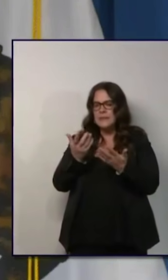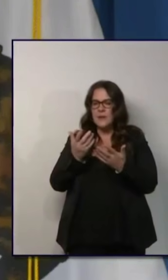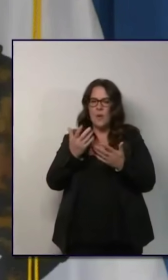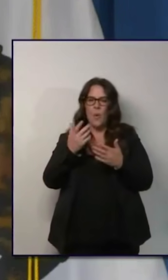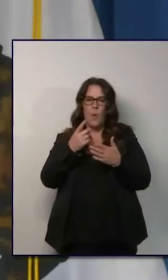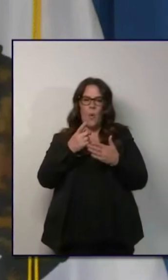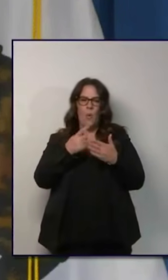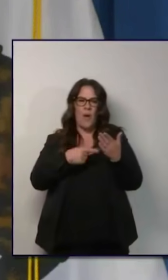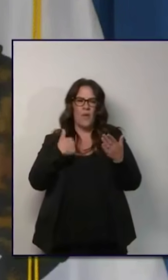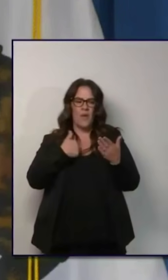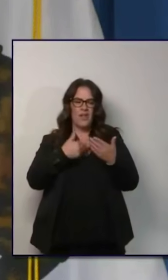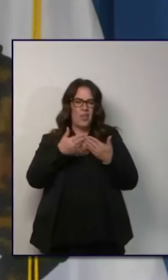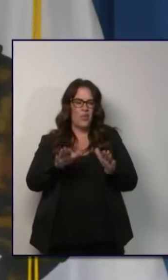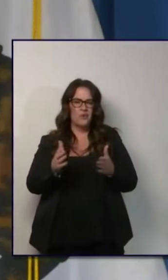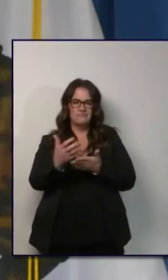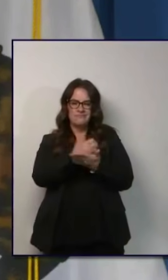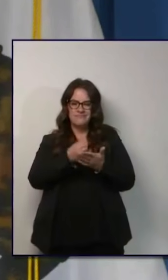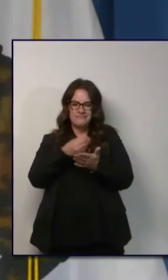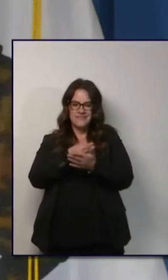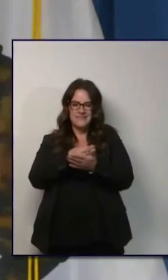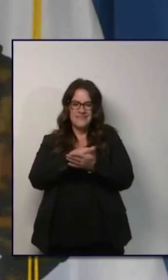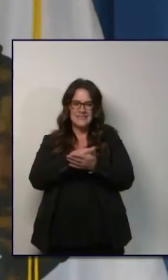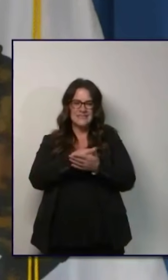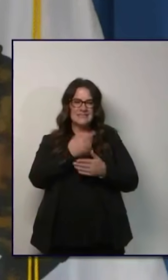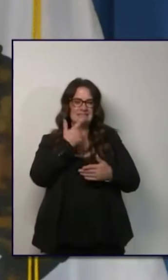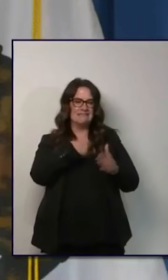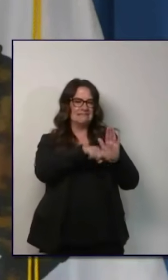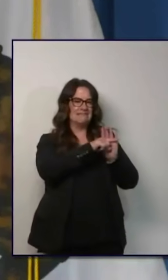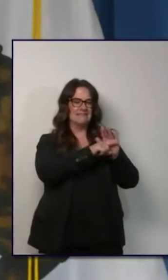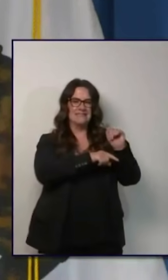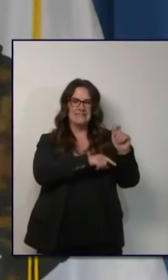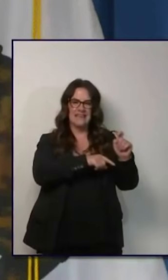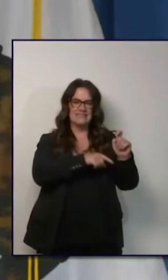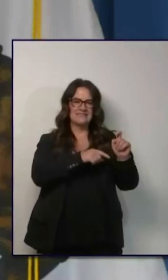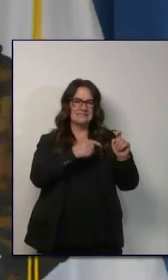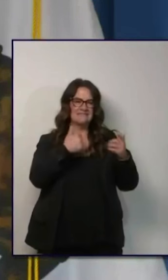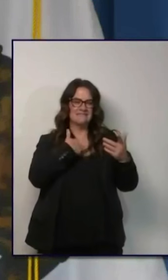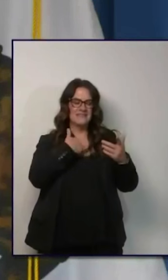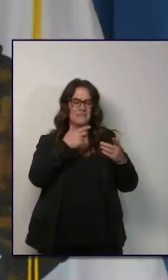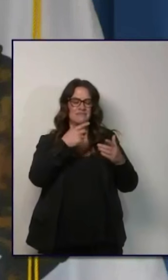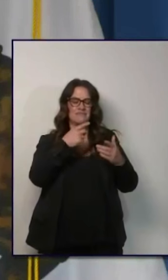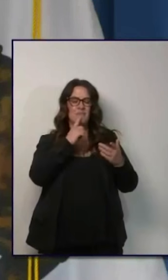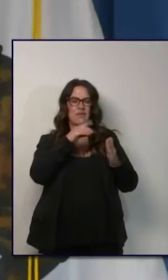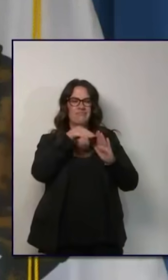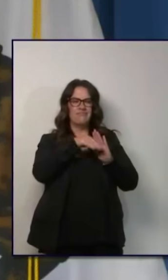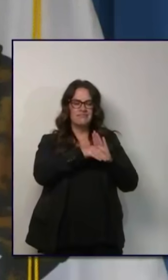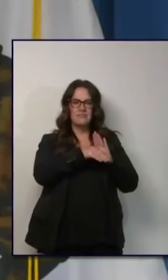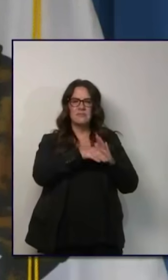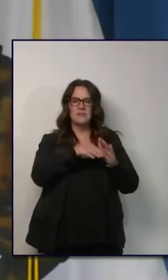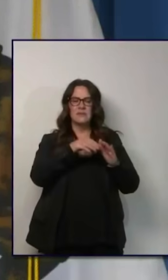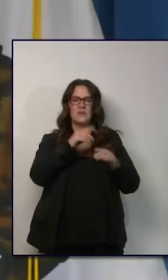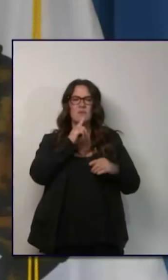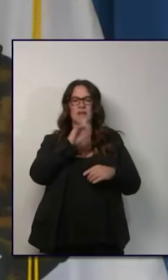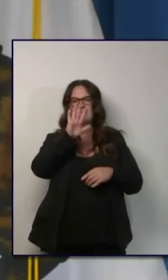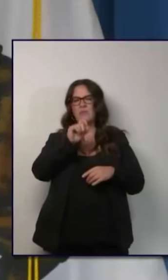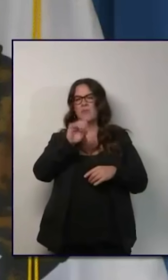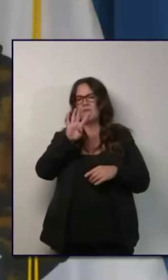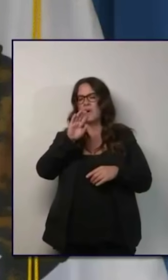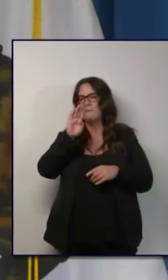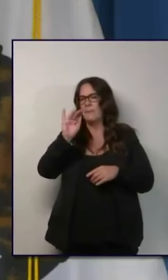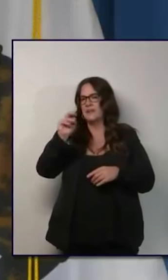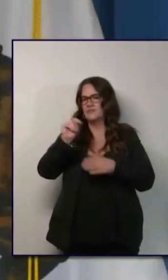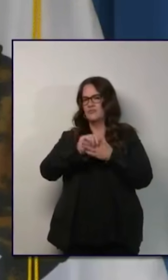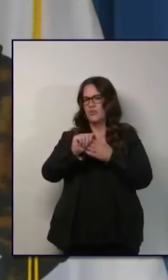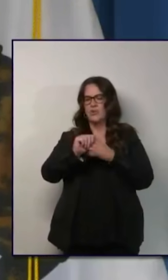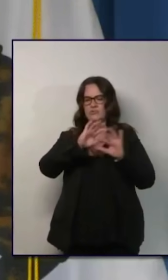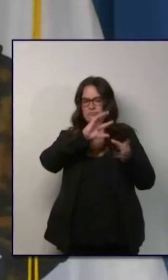and tax credits that we want to tighten up. That's on the revenue side, roughly $4.5 billion of the total solution. So you add all those